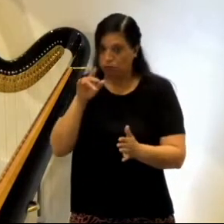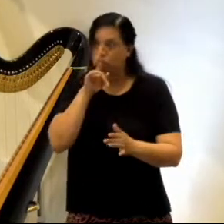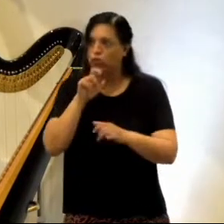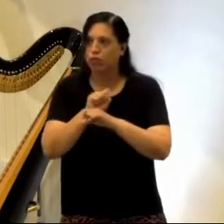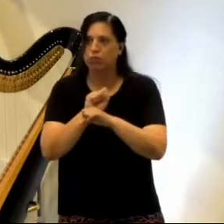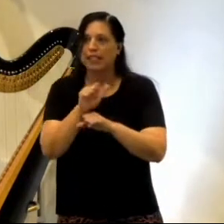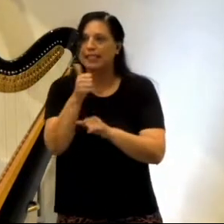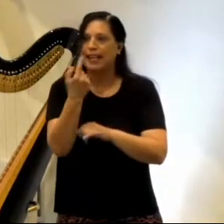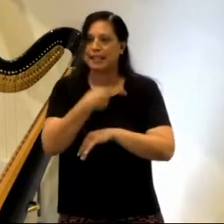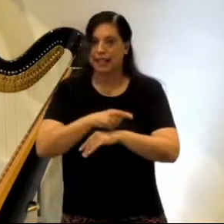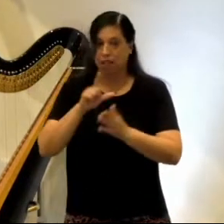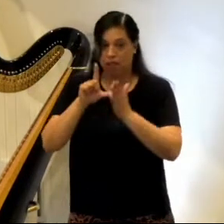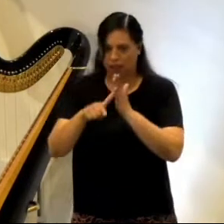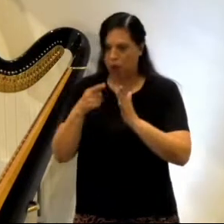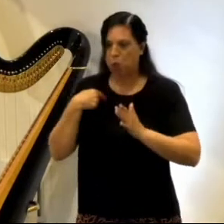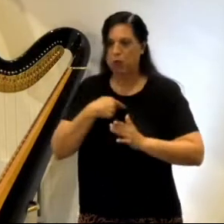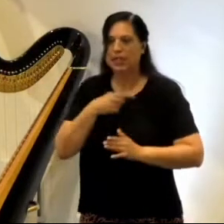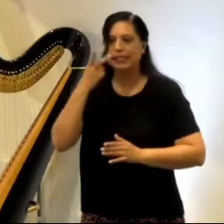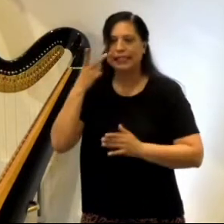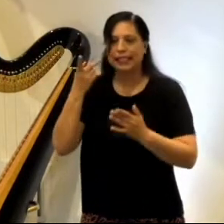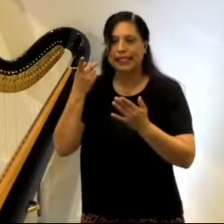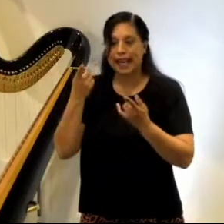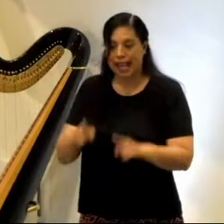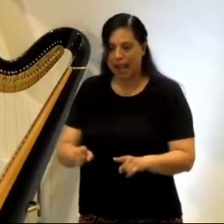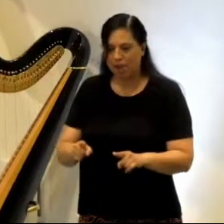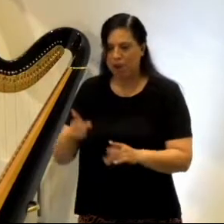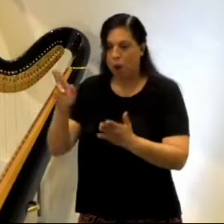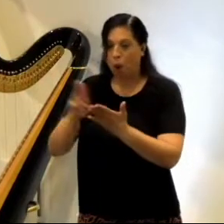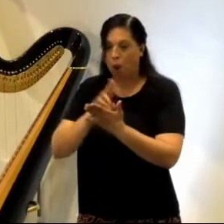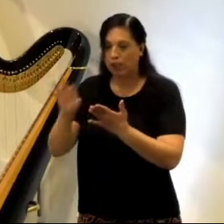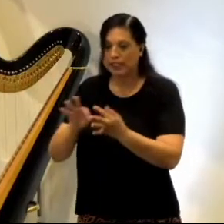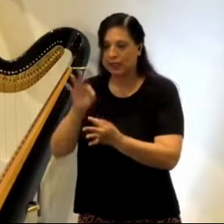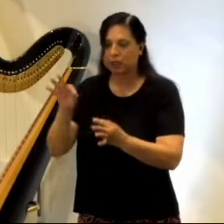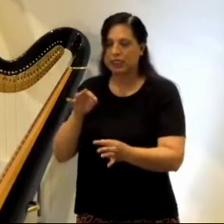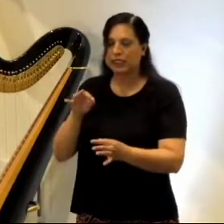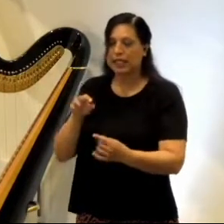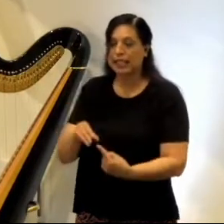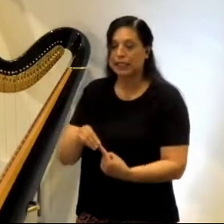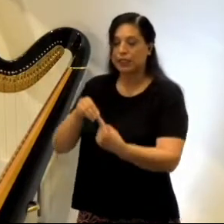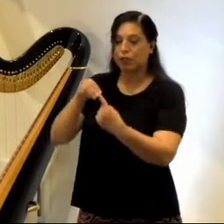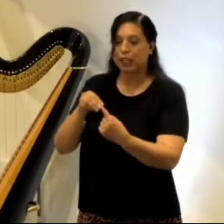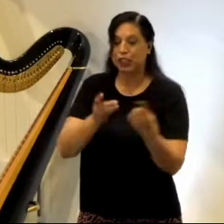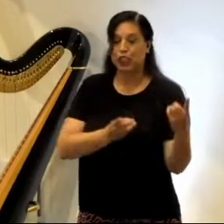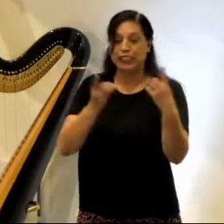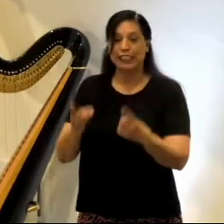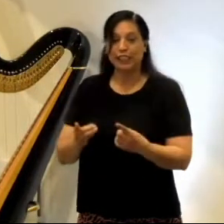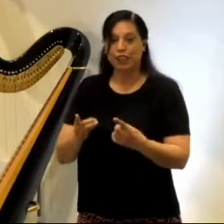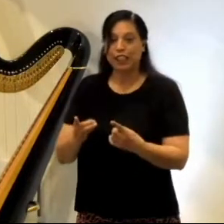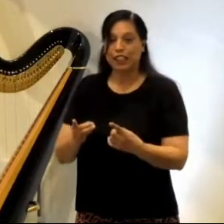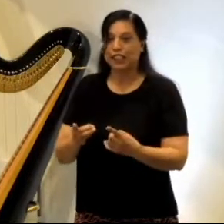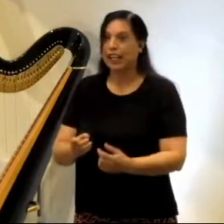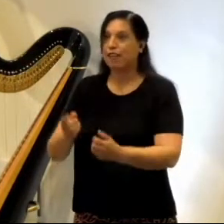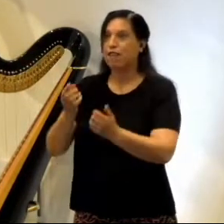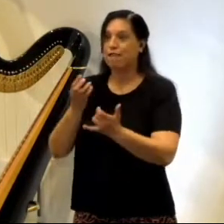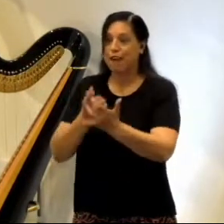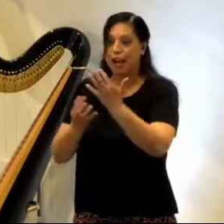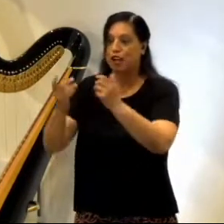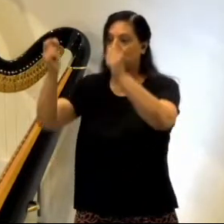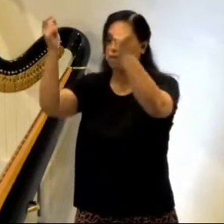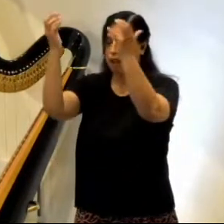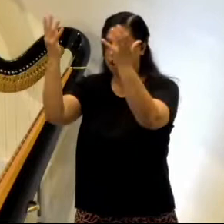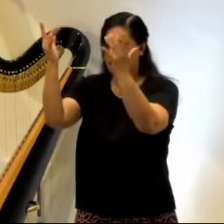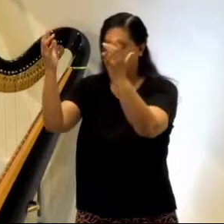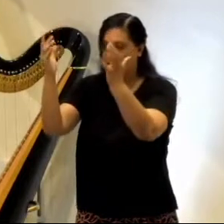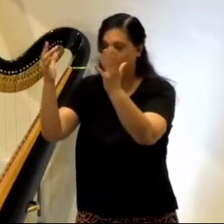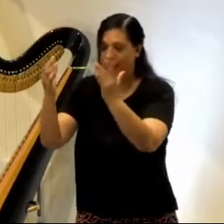what we saw happen. The gift of the Holy Spirit came special delivery in tongues of fire and landed on the disciples.